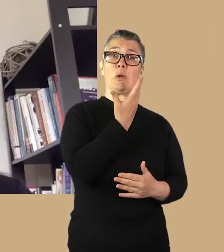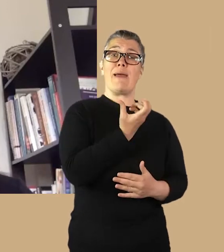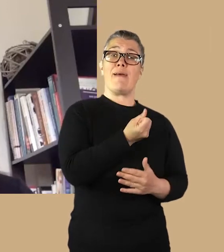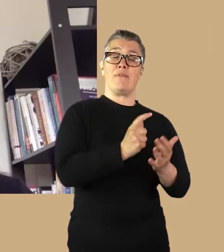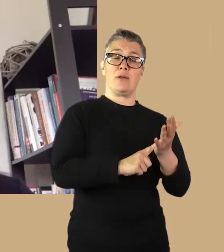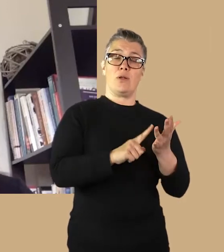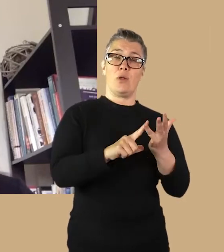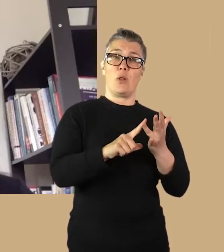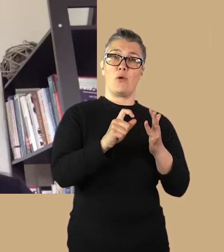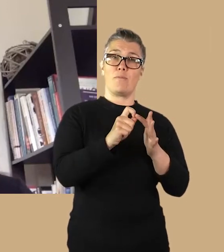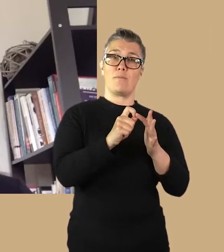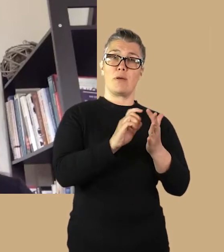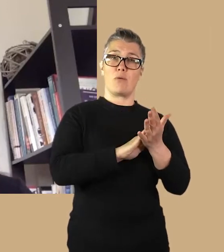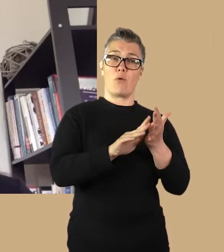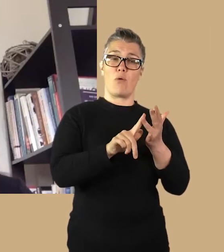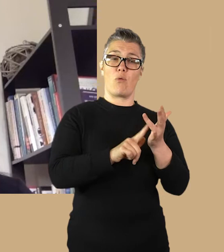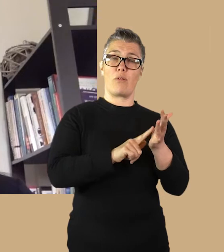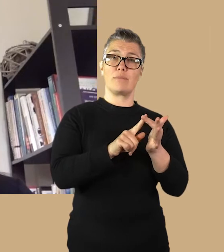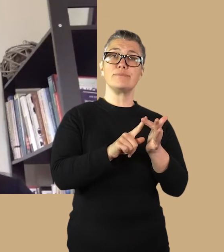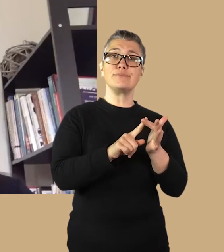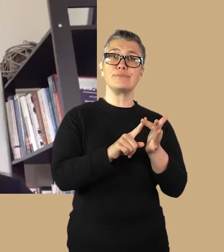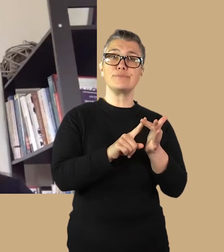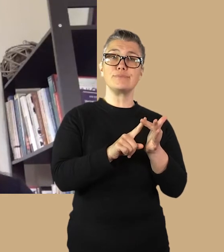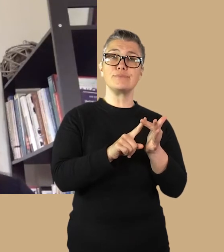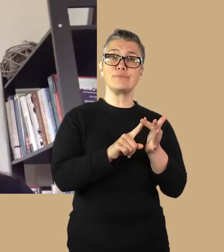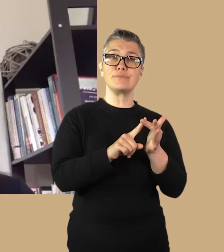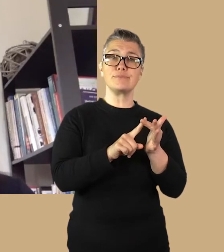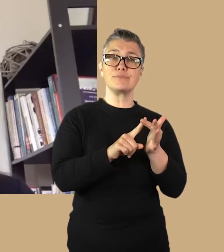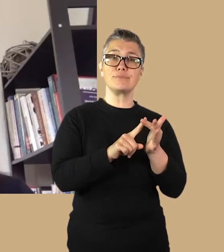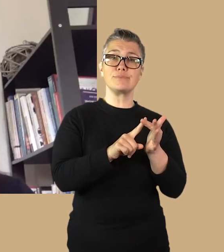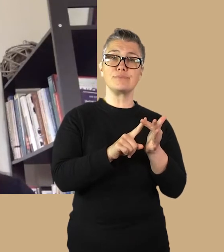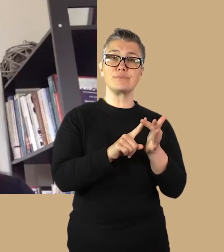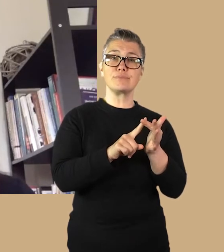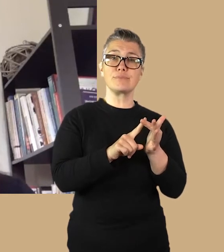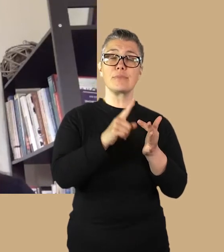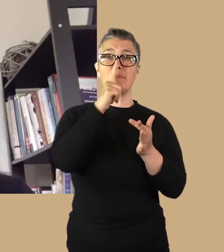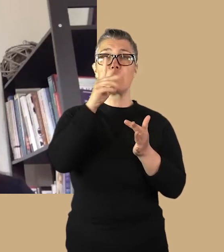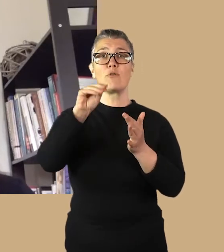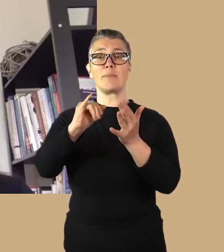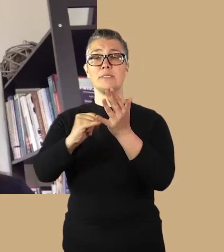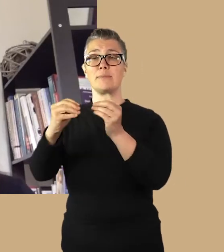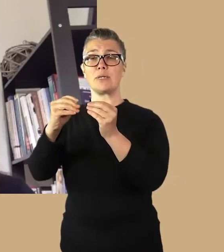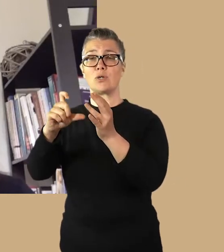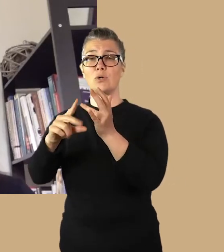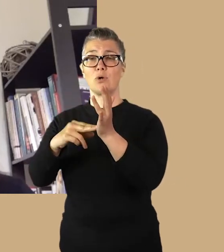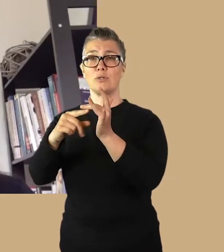this. The loophole is that people of the subcontinent find